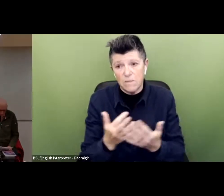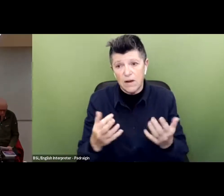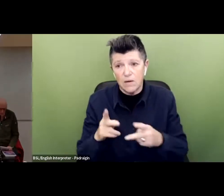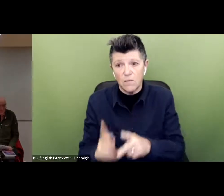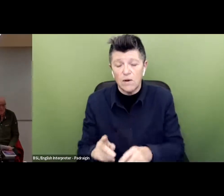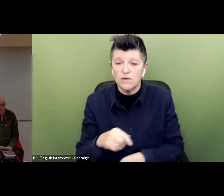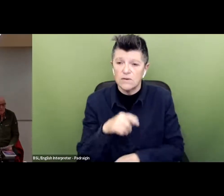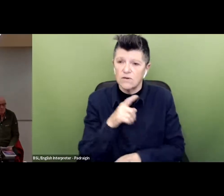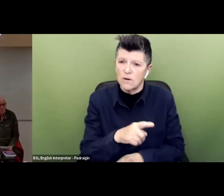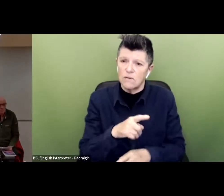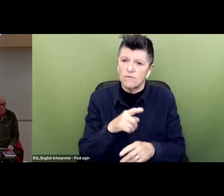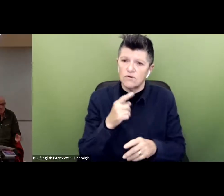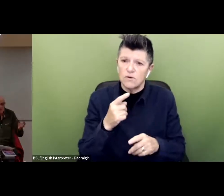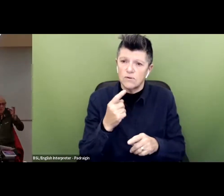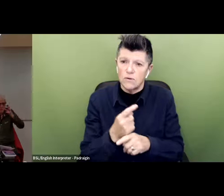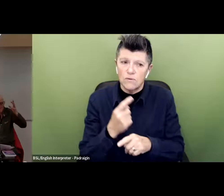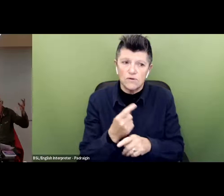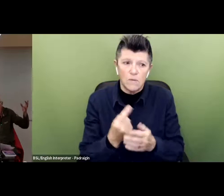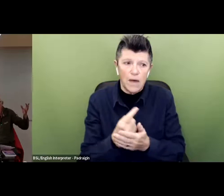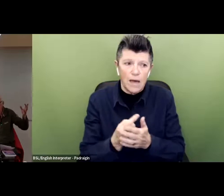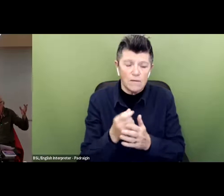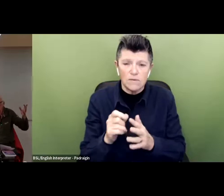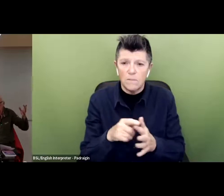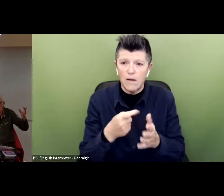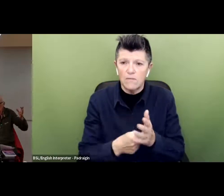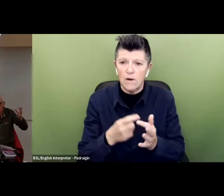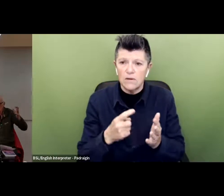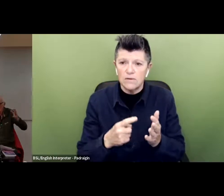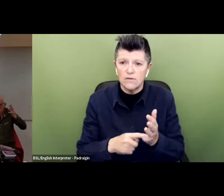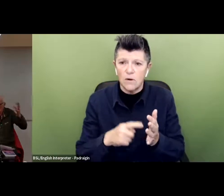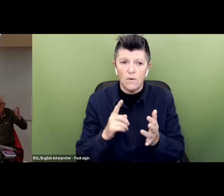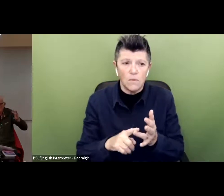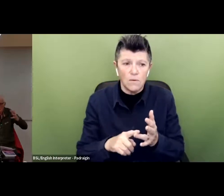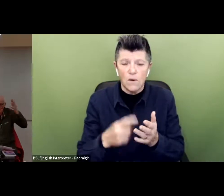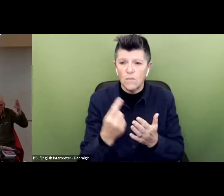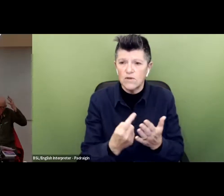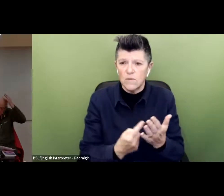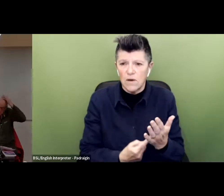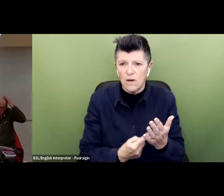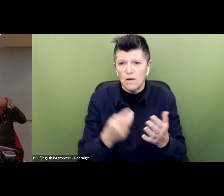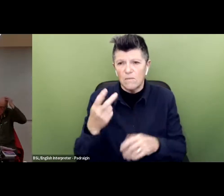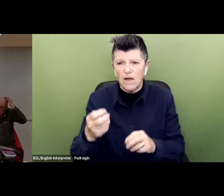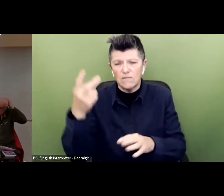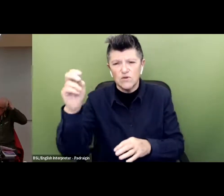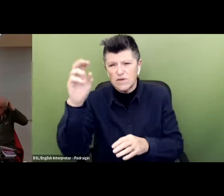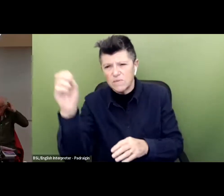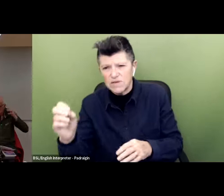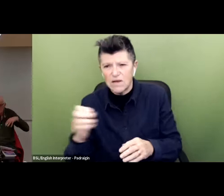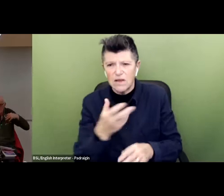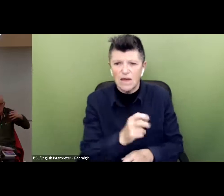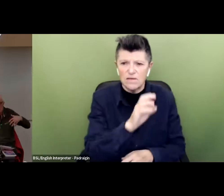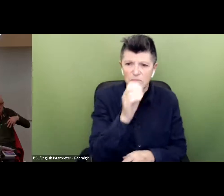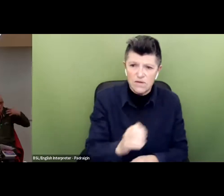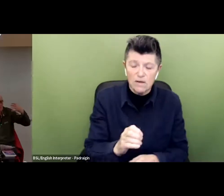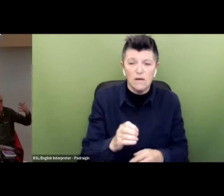this Pareto question, which is about 20%, 80%, 20% of the winners. The way we think about this in sociology